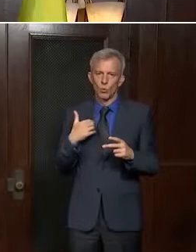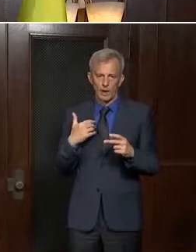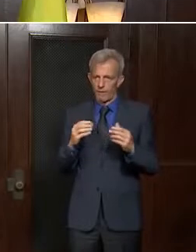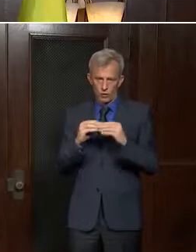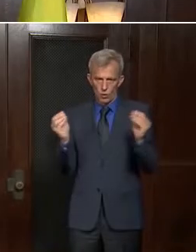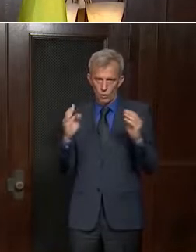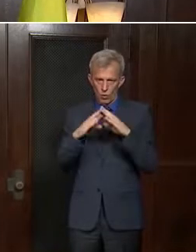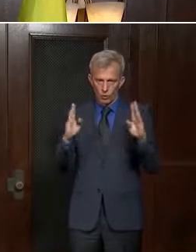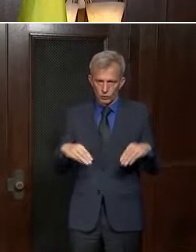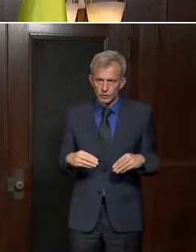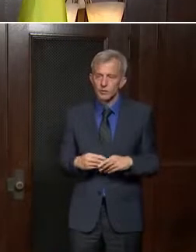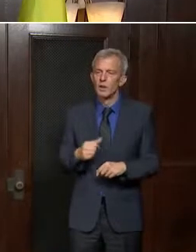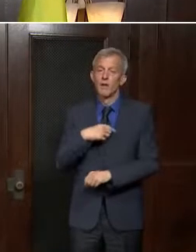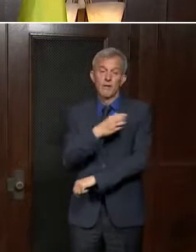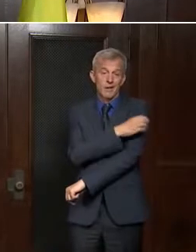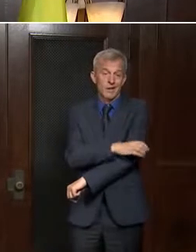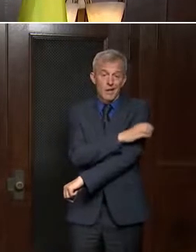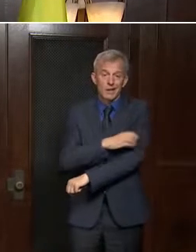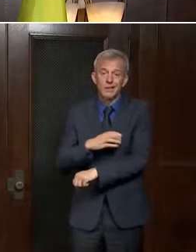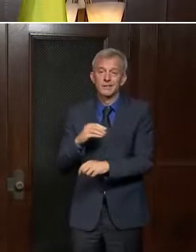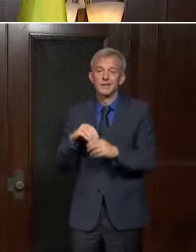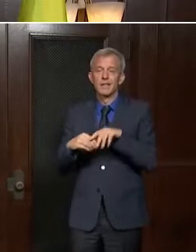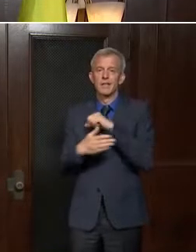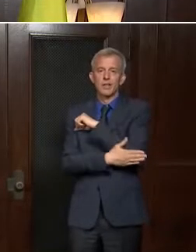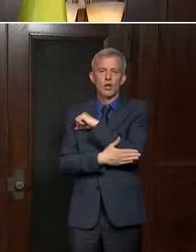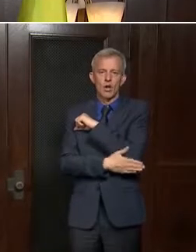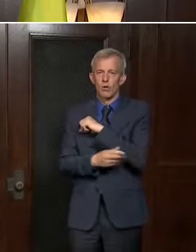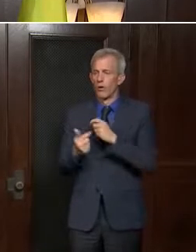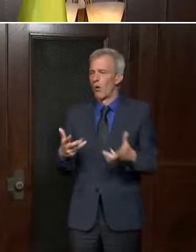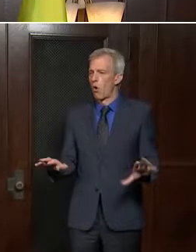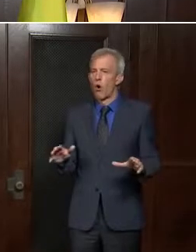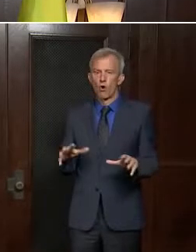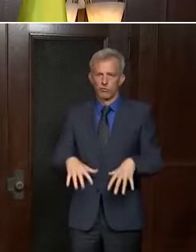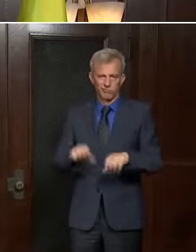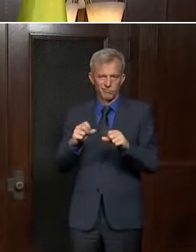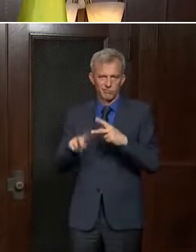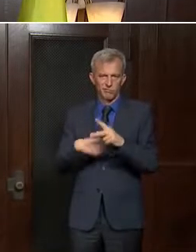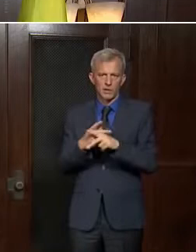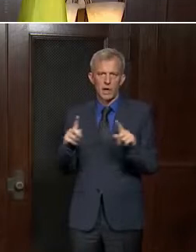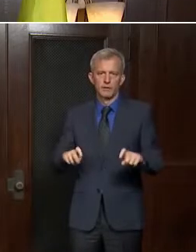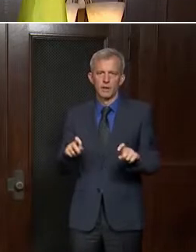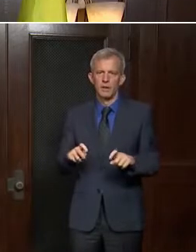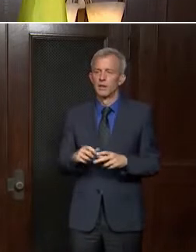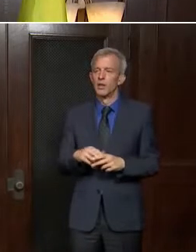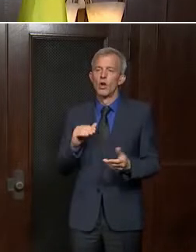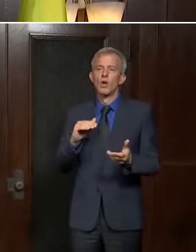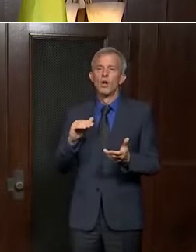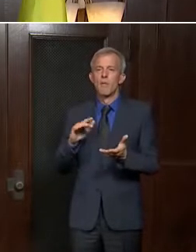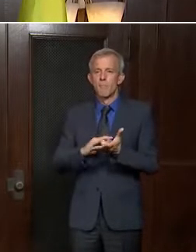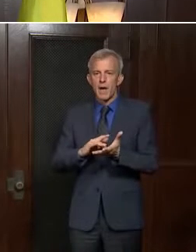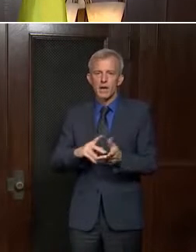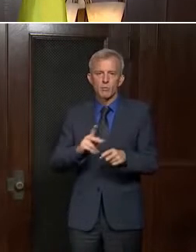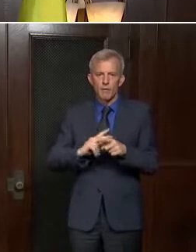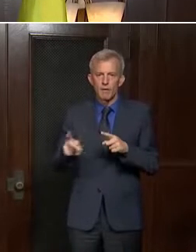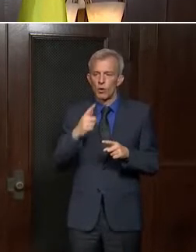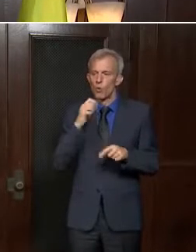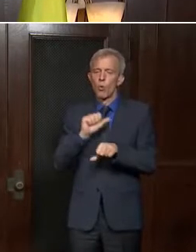are the clinics in the county that already do those sorts of tests. These are healthcare providers that work in places like Skid